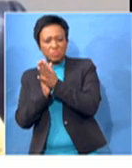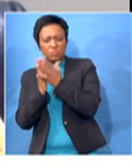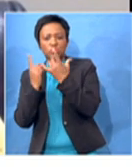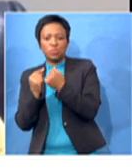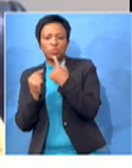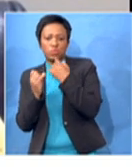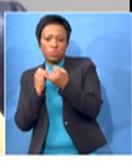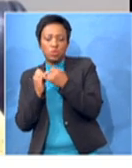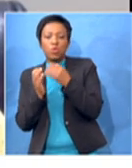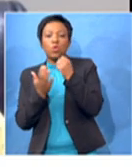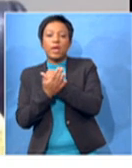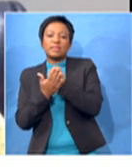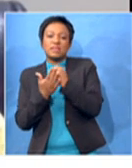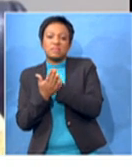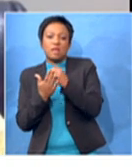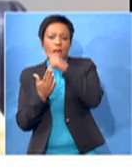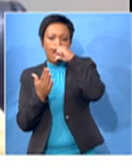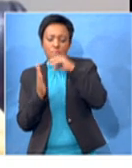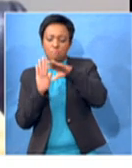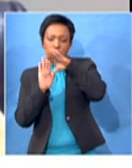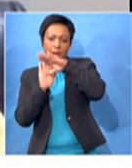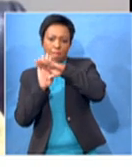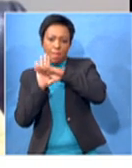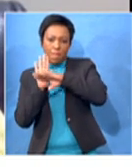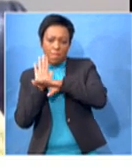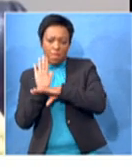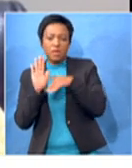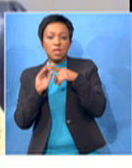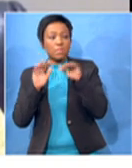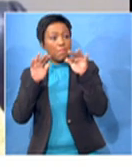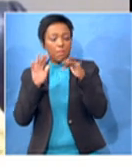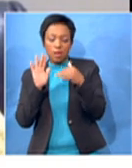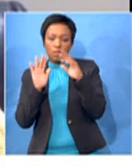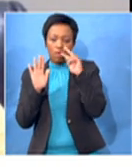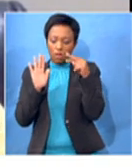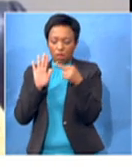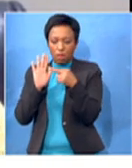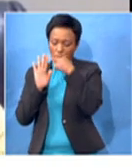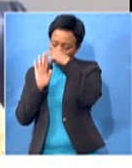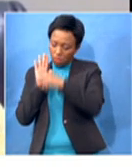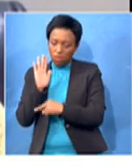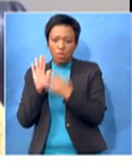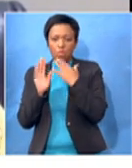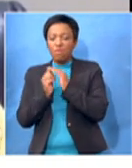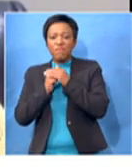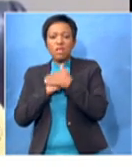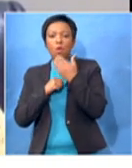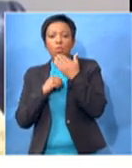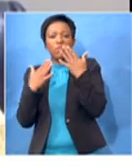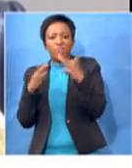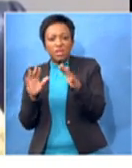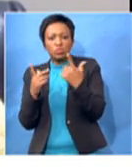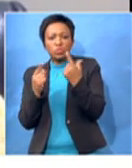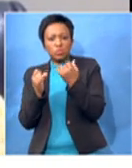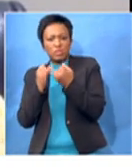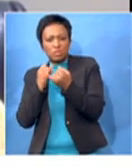on that register, and it will be open for public scrutiny. So we're no longer hiding who are the sexual offenders. The